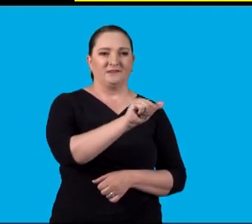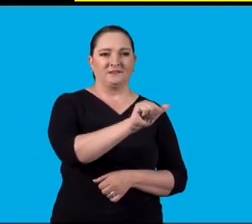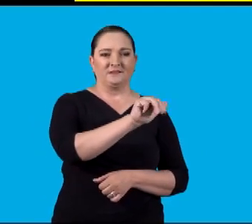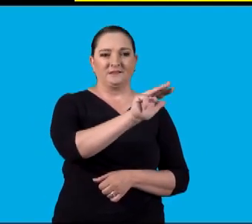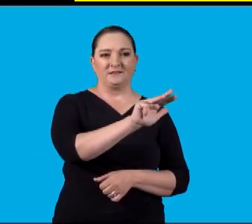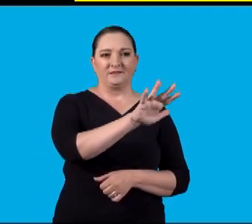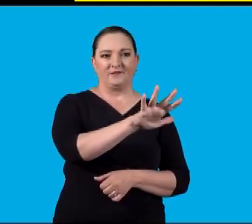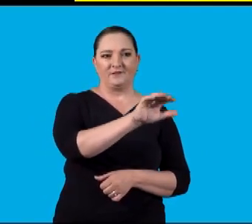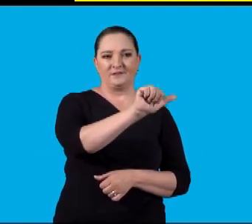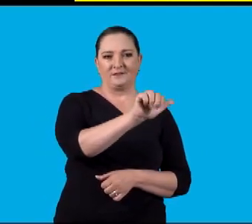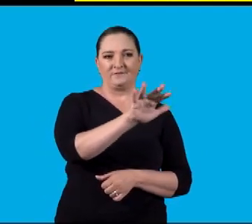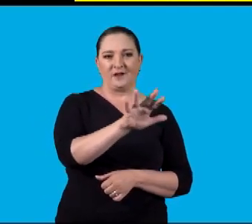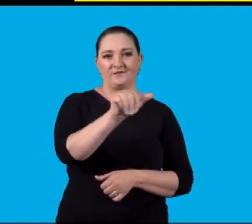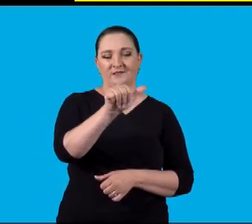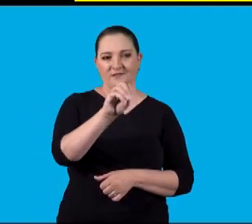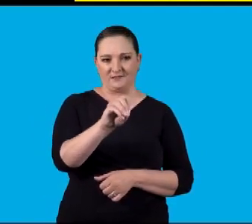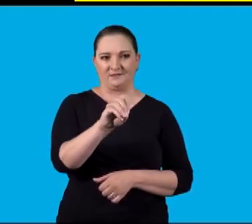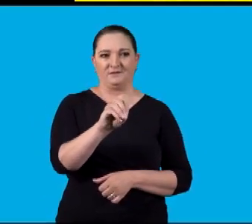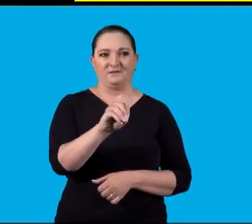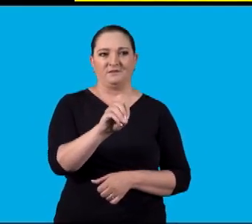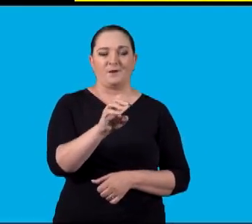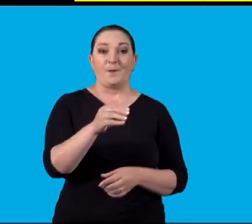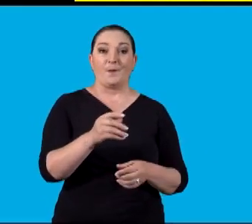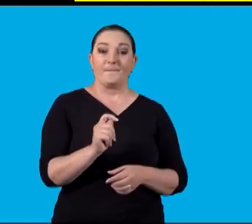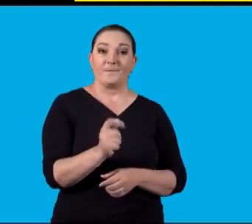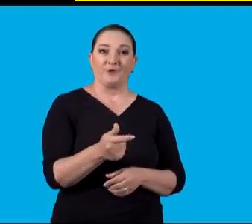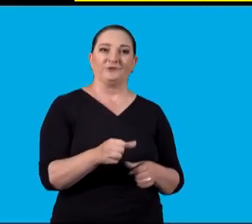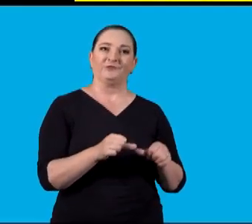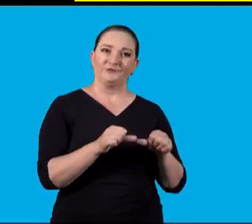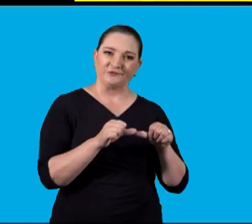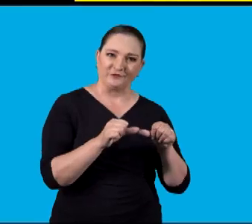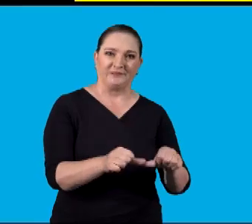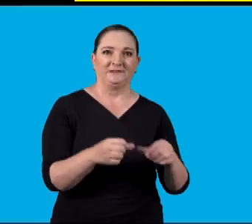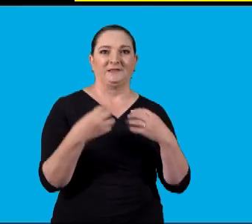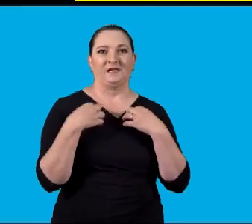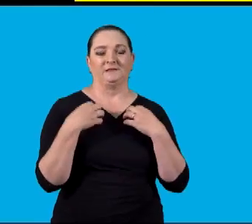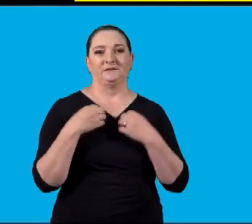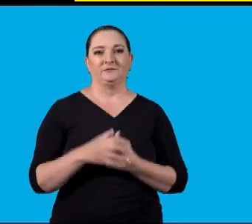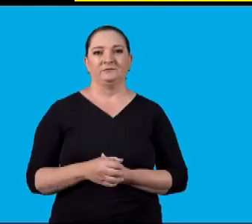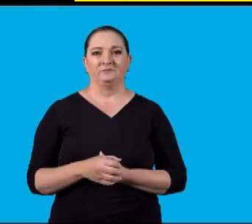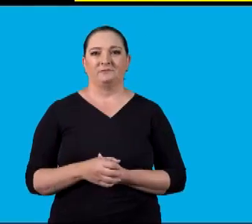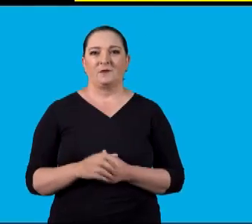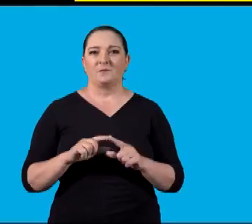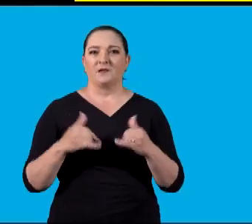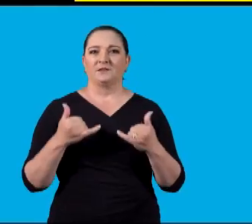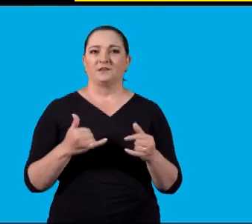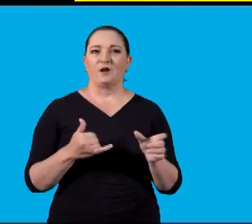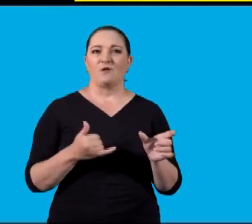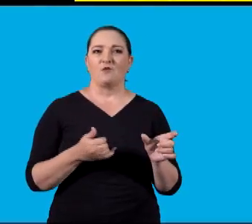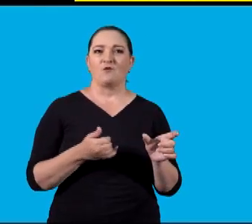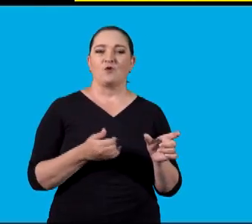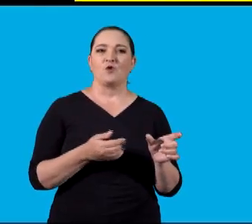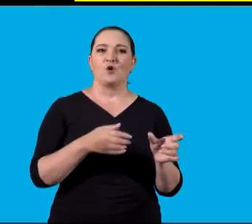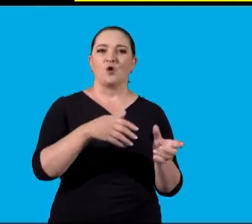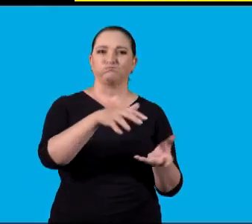6,956,560. The purchase of fixed assets. All right. And then the proceeds from fixed assets, we